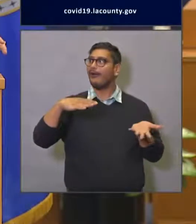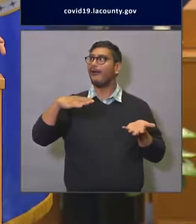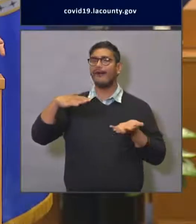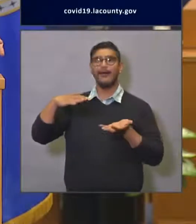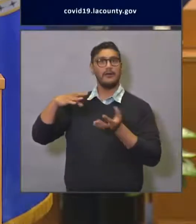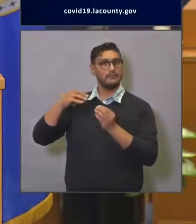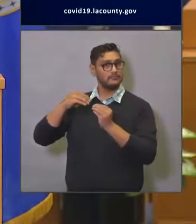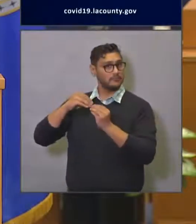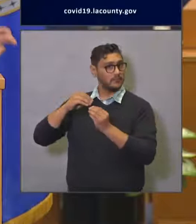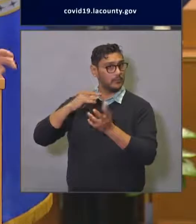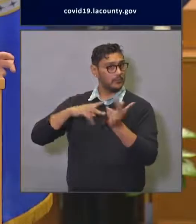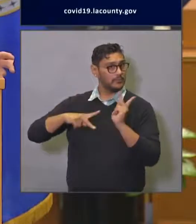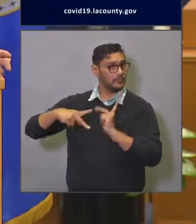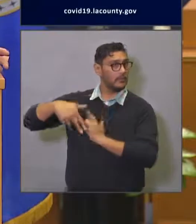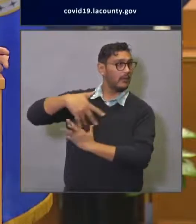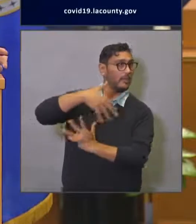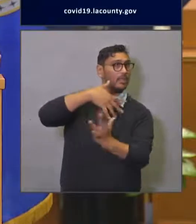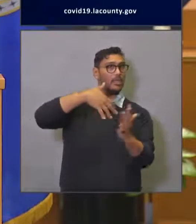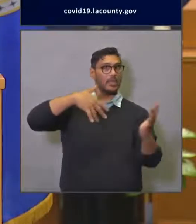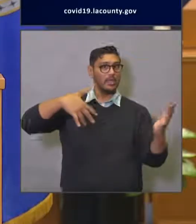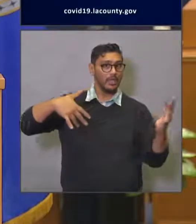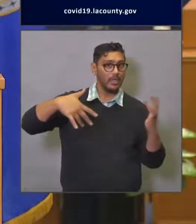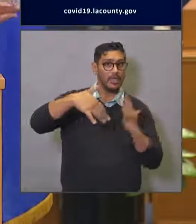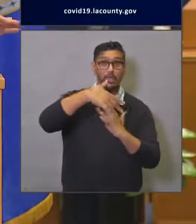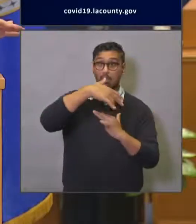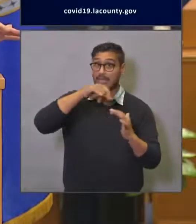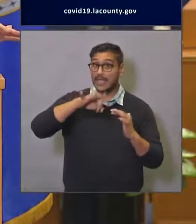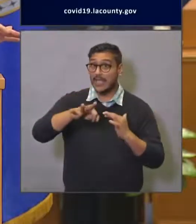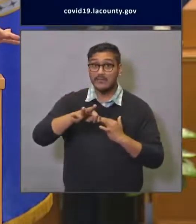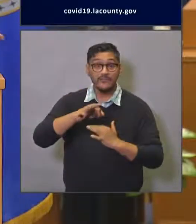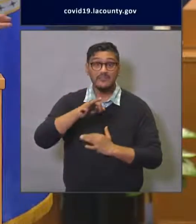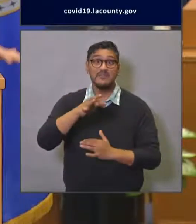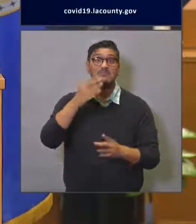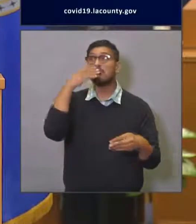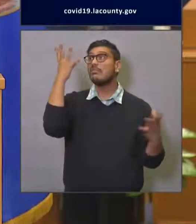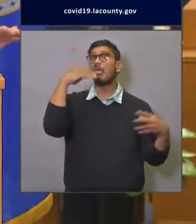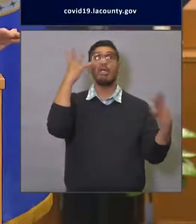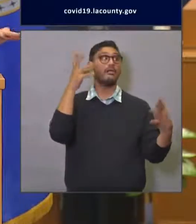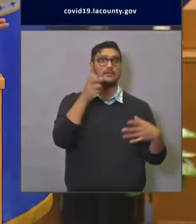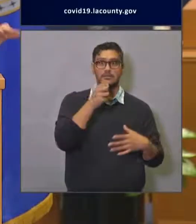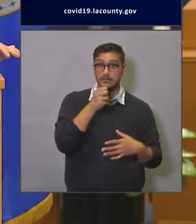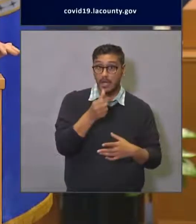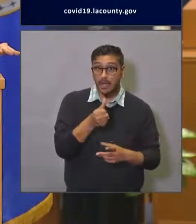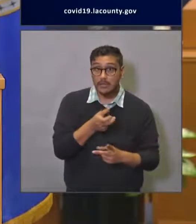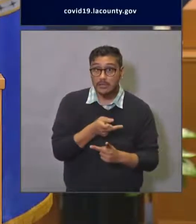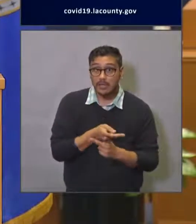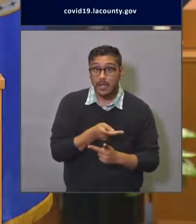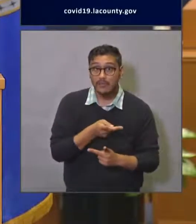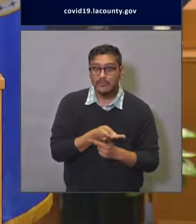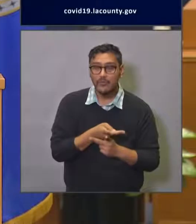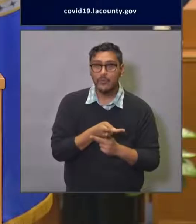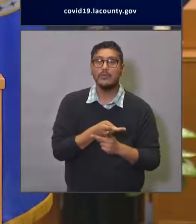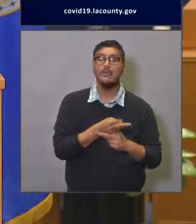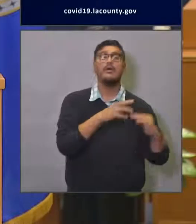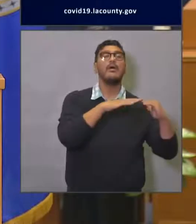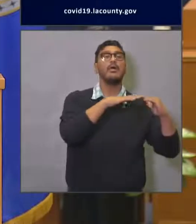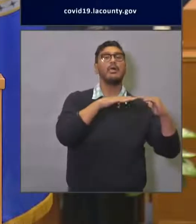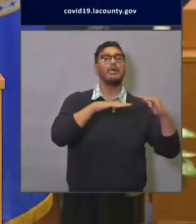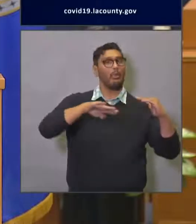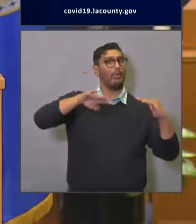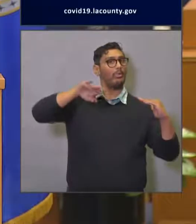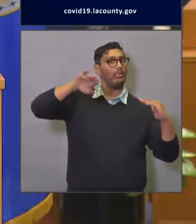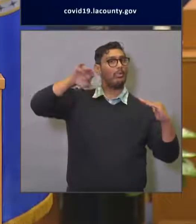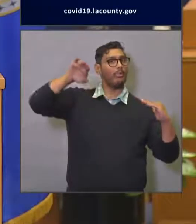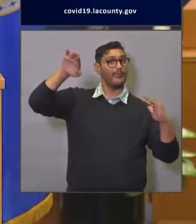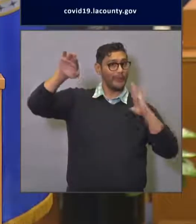super careful when we have more interactions, we end up with those spikes that we all want to avoid. I don't think there's anything